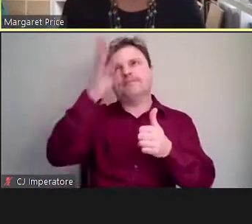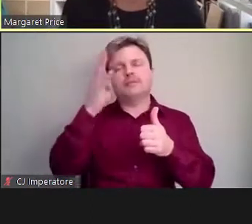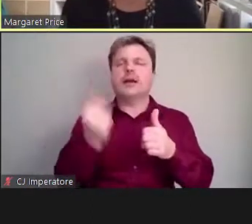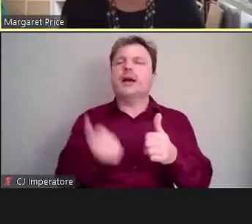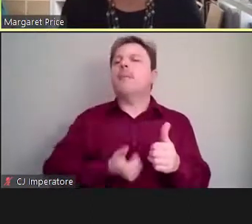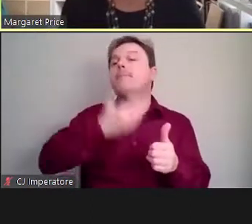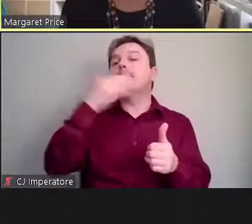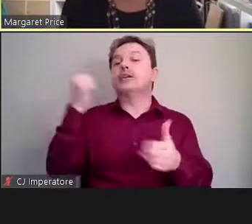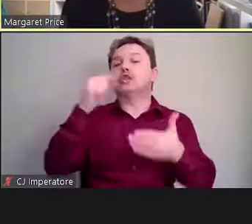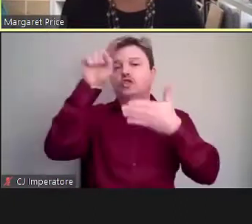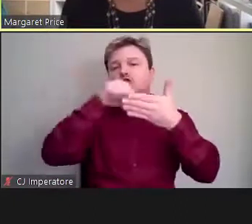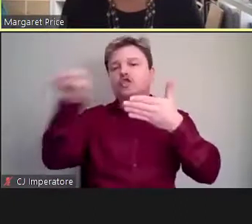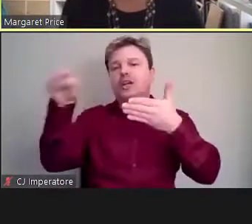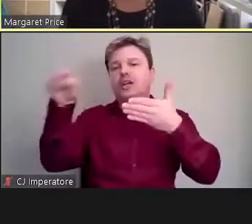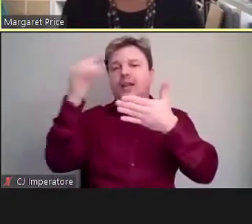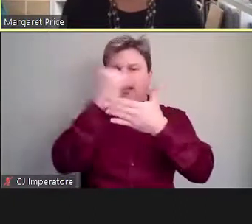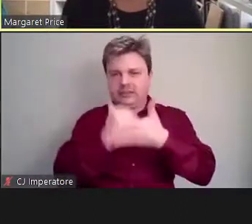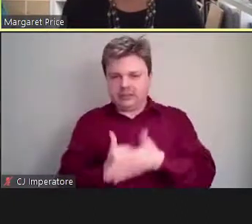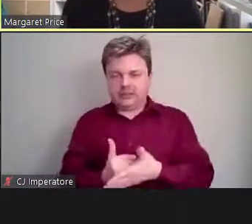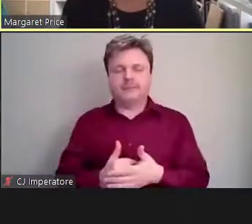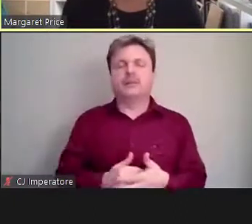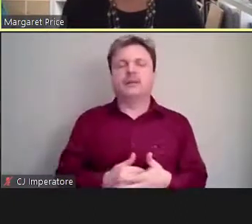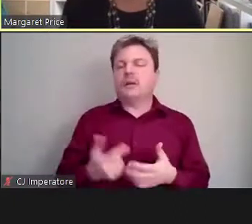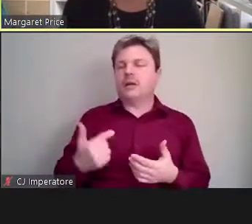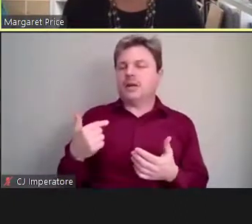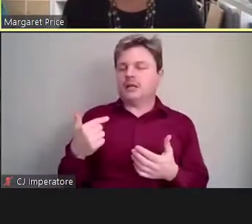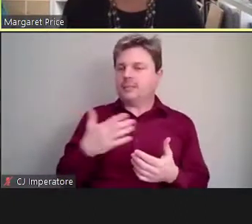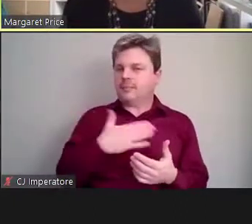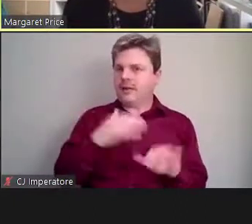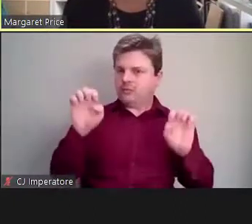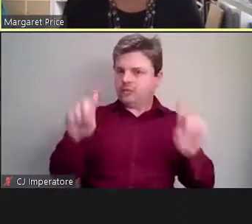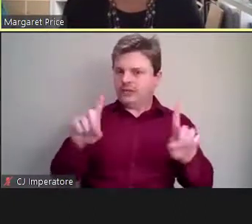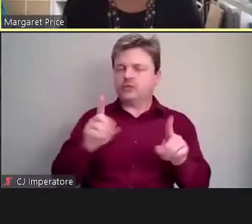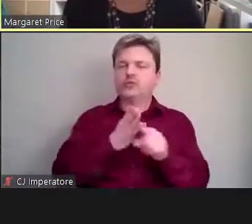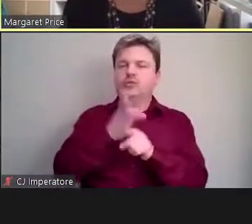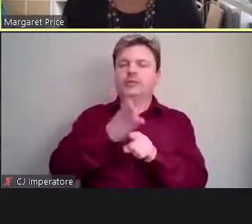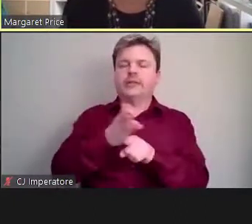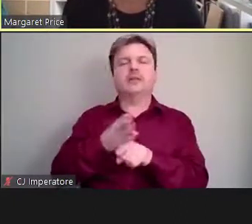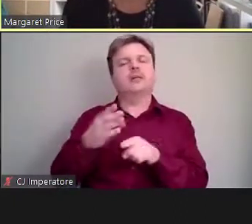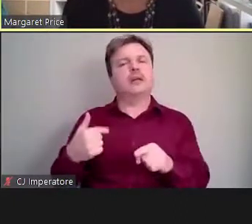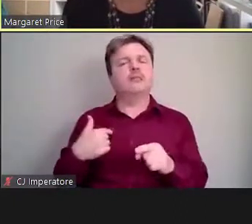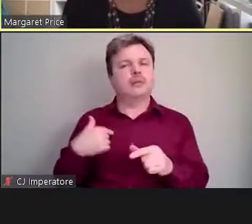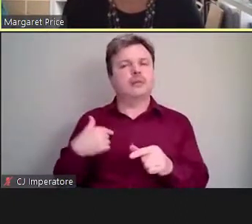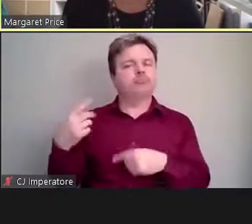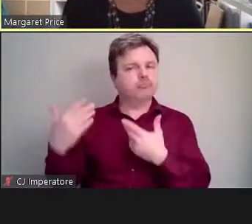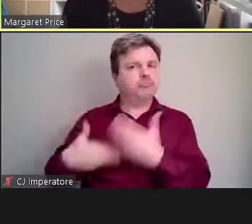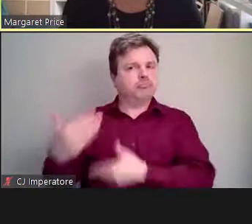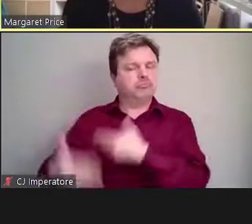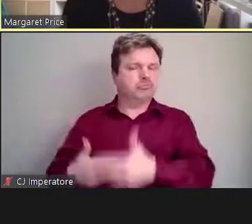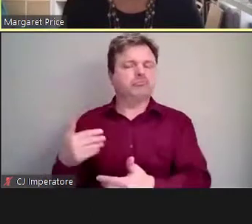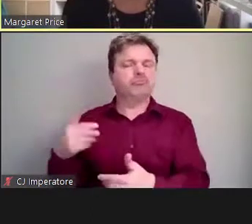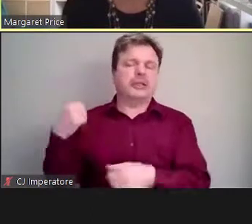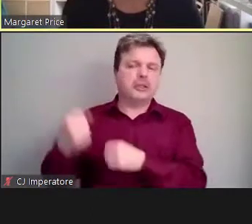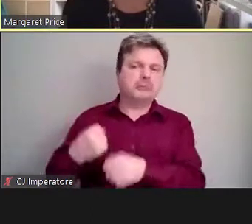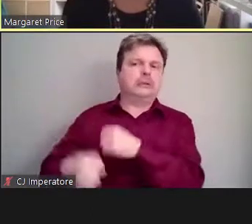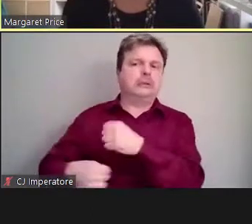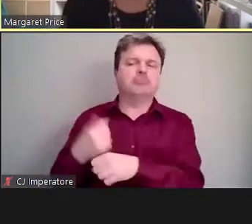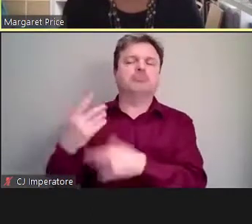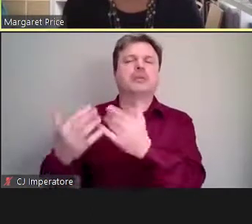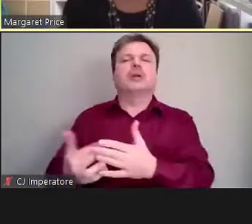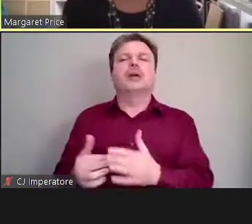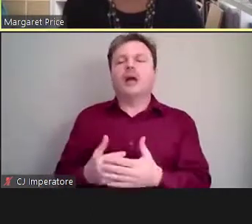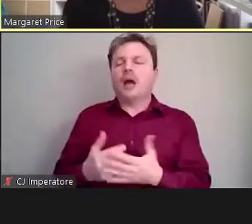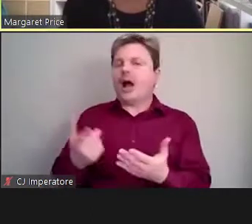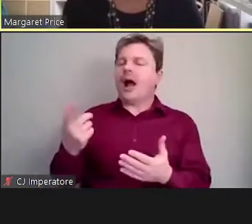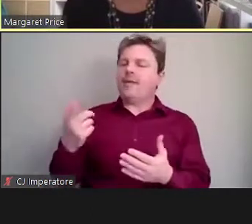As I've gone further along in my academic career, I have found myself responsible for policy a lot of the time. And policy